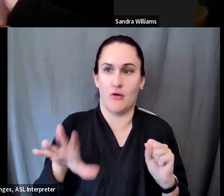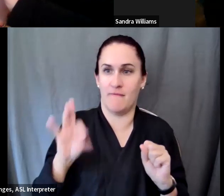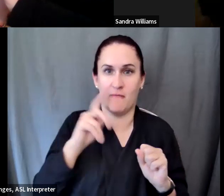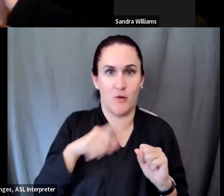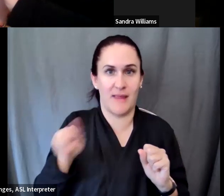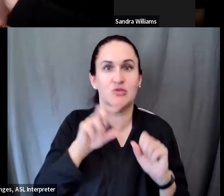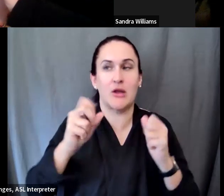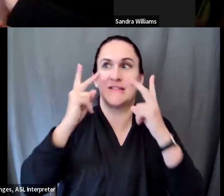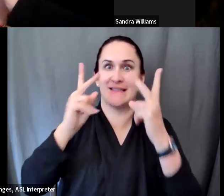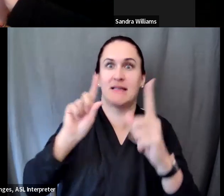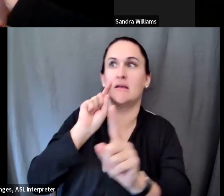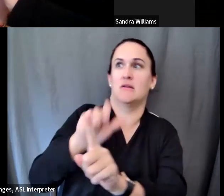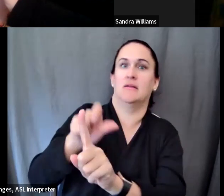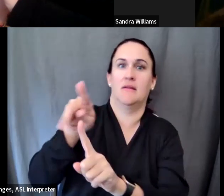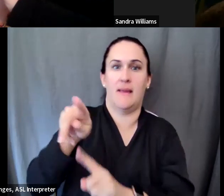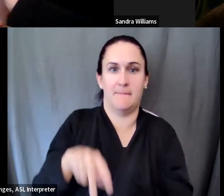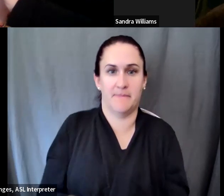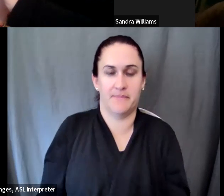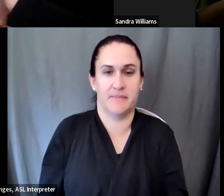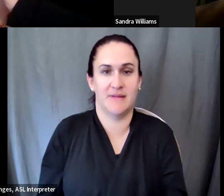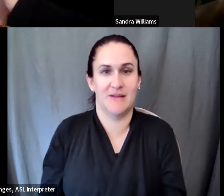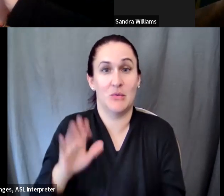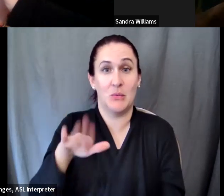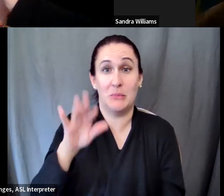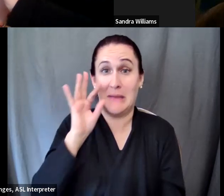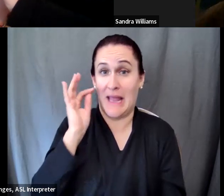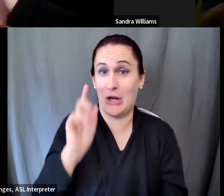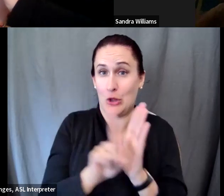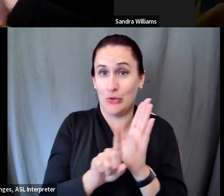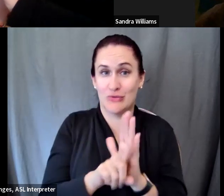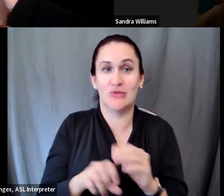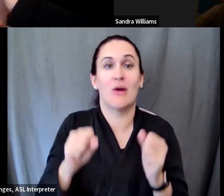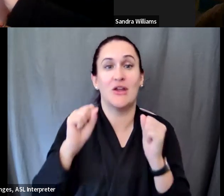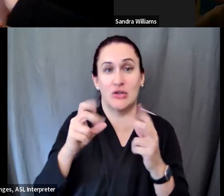I could see them. Oh, cat alert, see them.